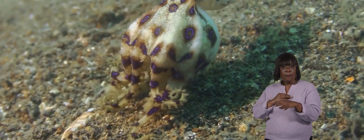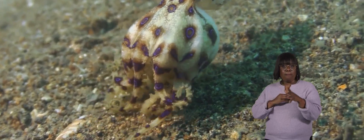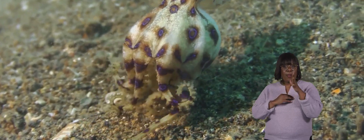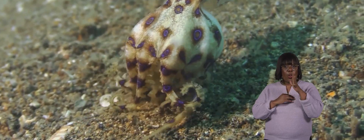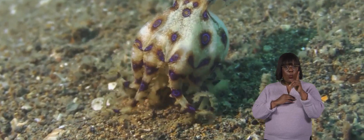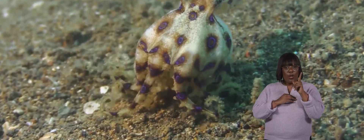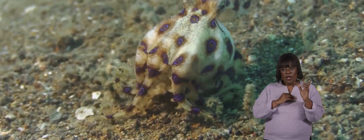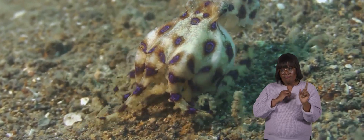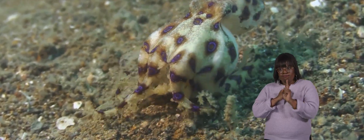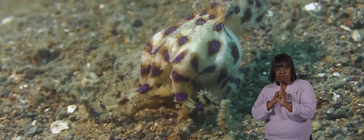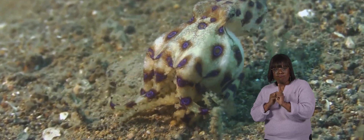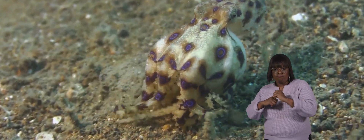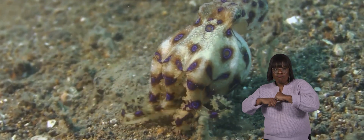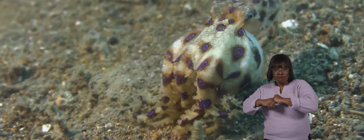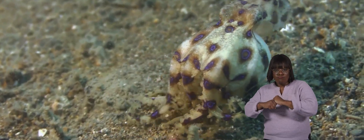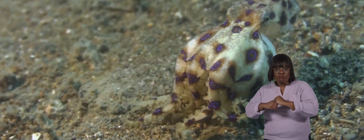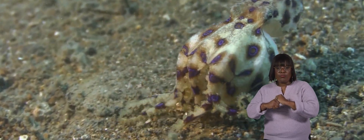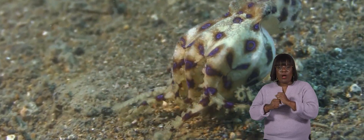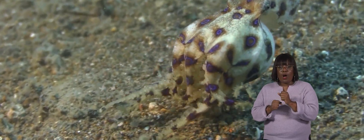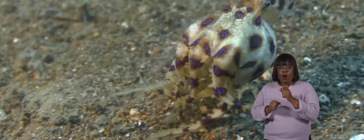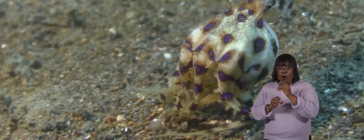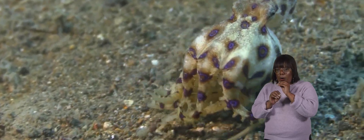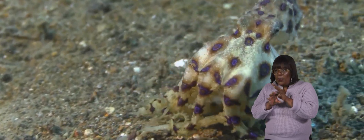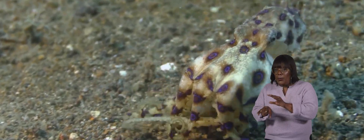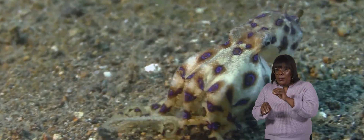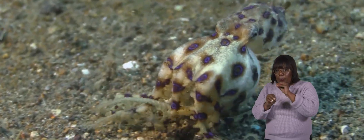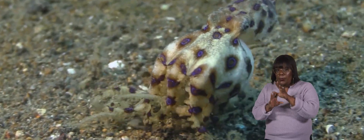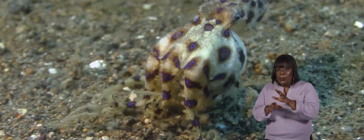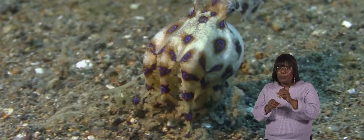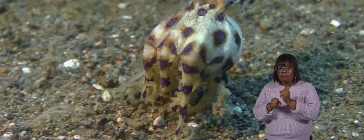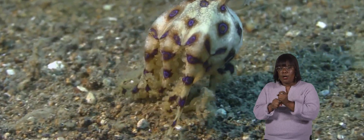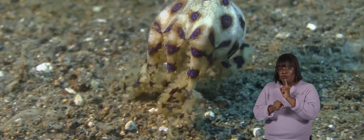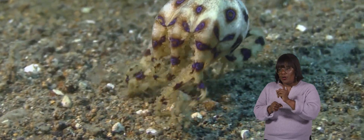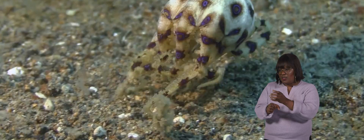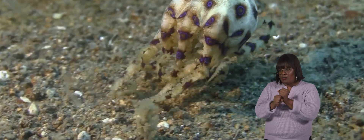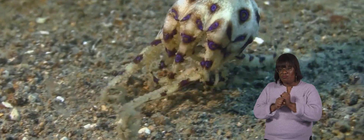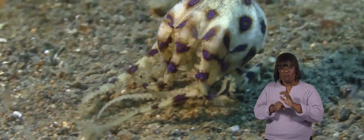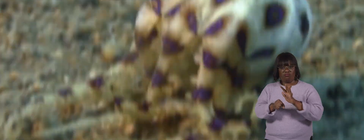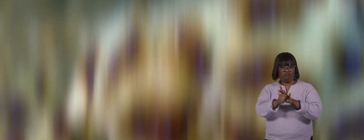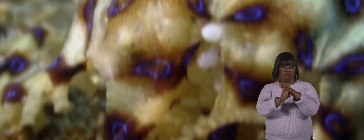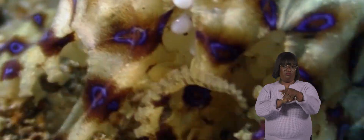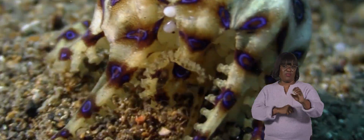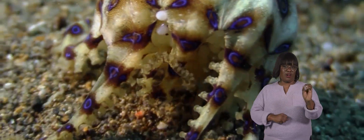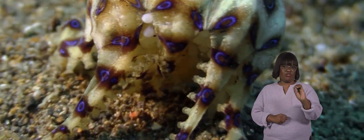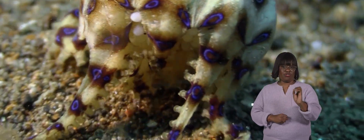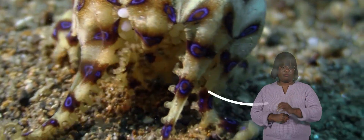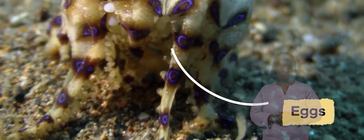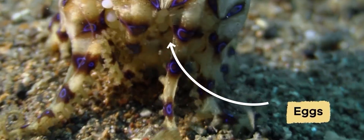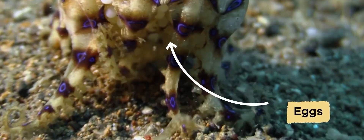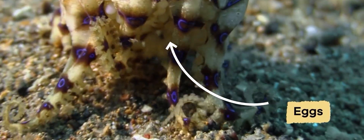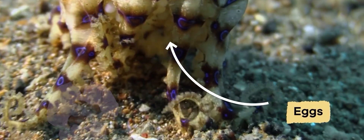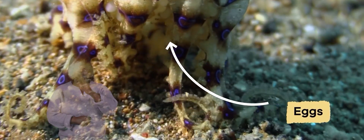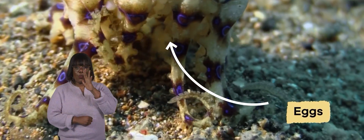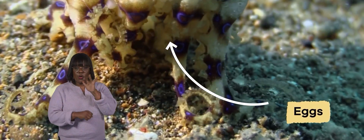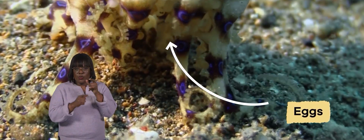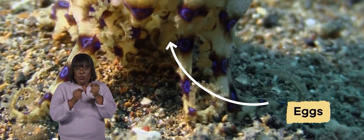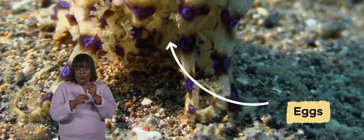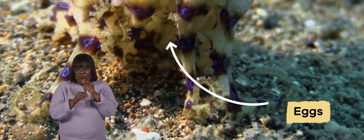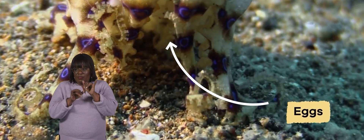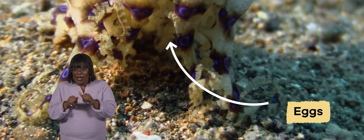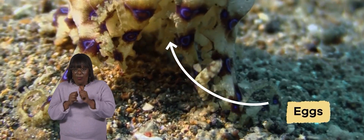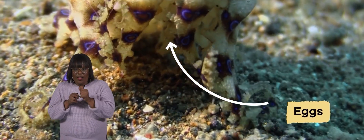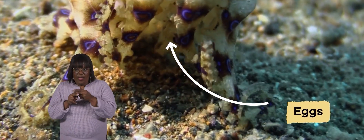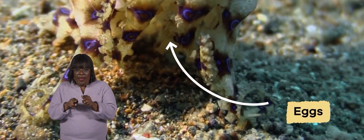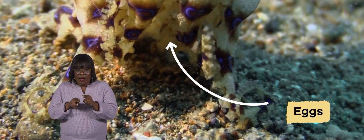guards them, gently blows water over them, and ensures they receive enough oxygen. The mother stays with her eggs and